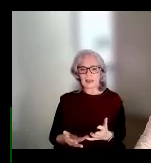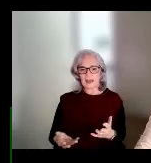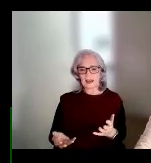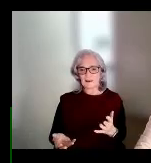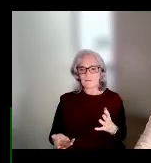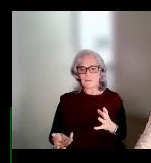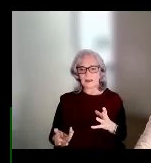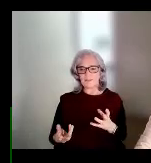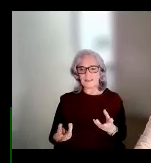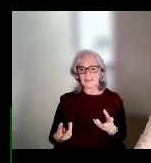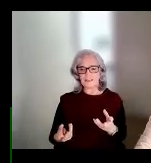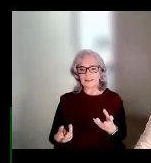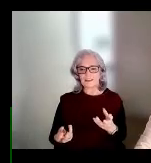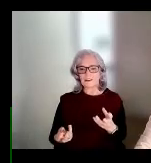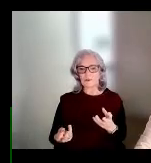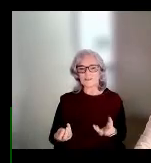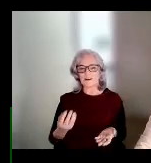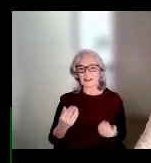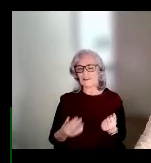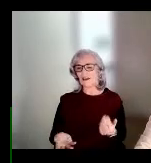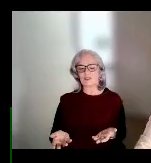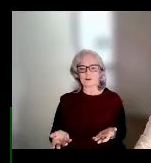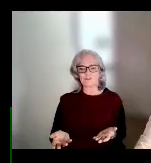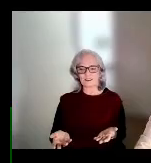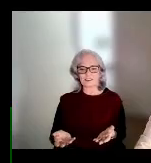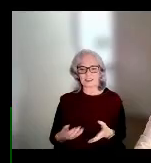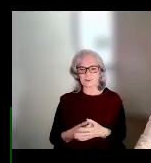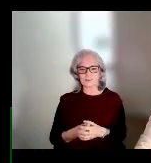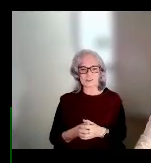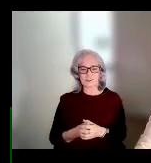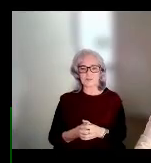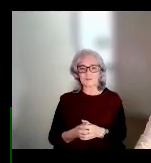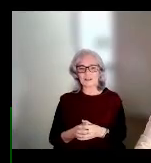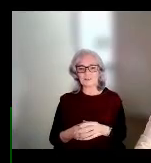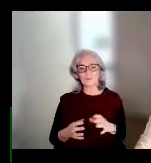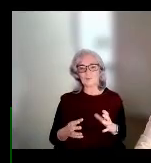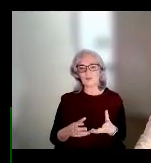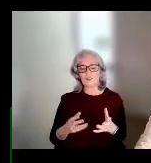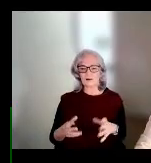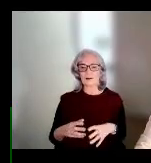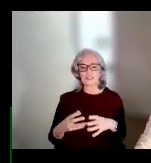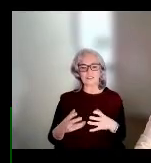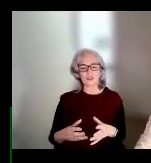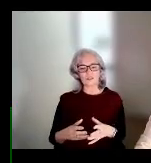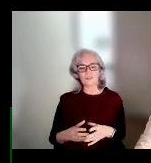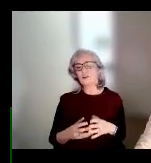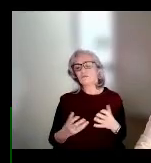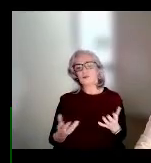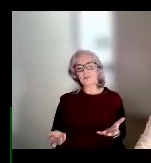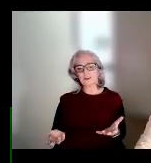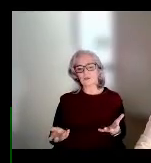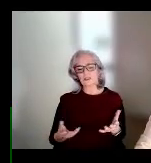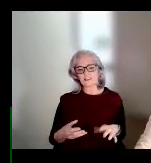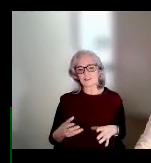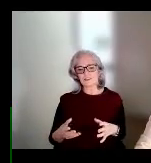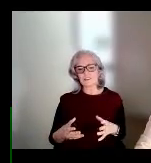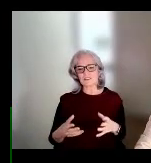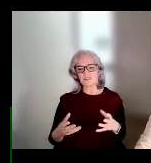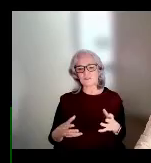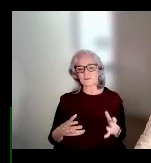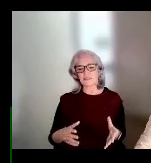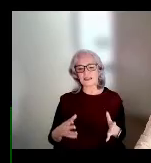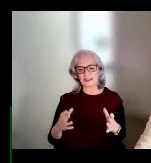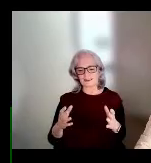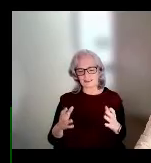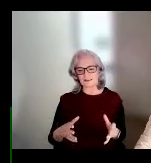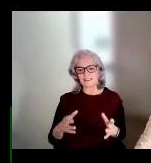with, and then also how they were funded, how their positions were funded, and whether they were acknowledged by their healthcare